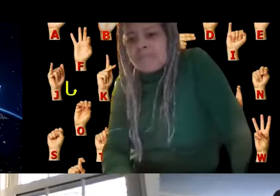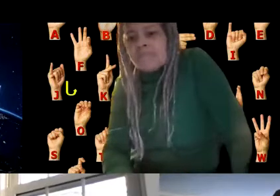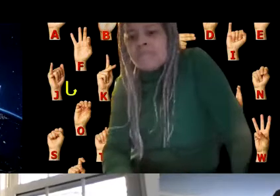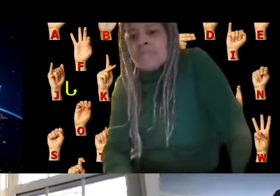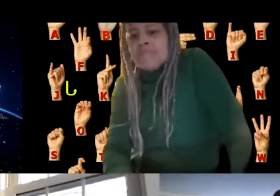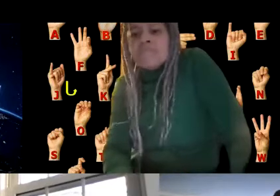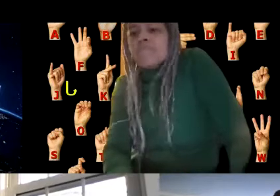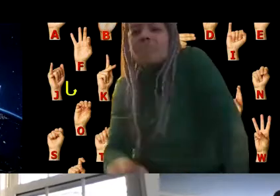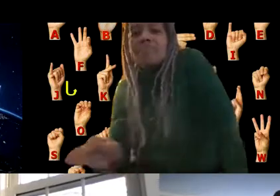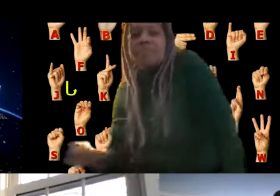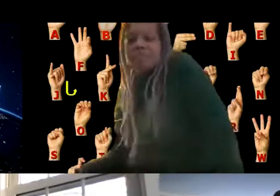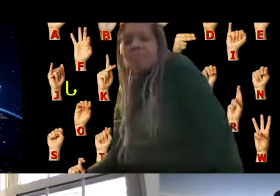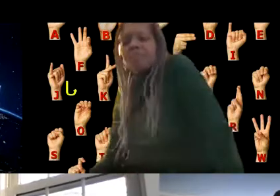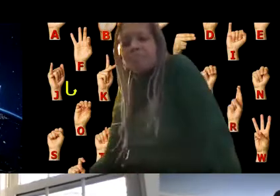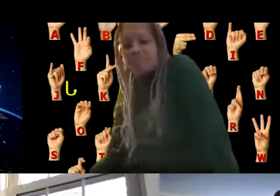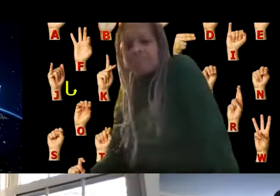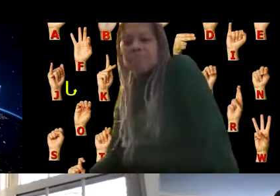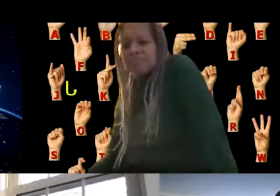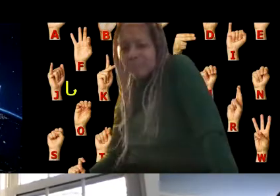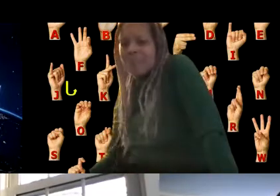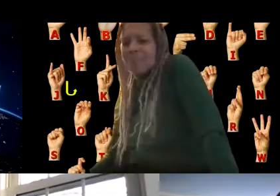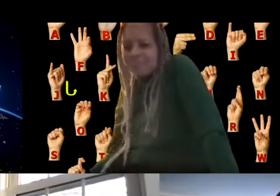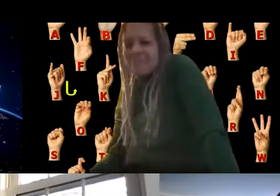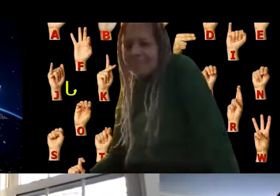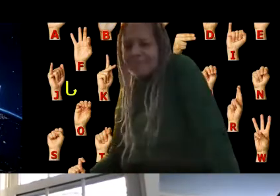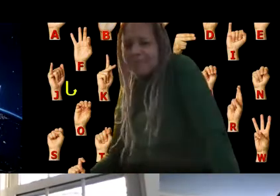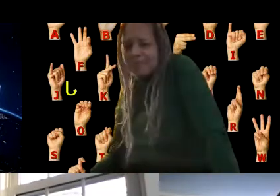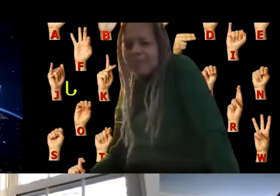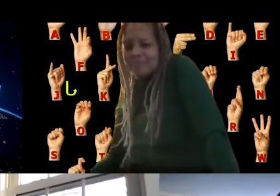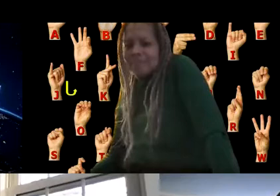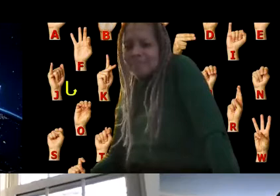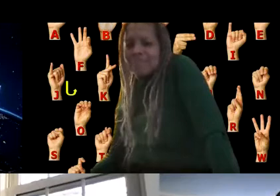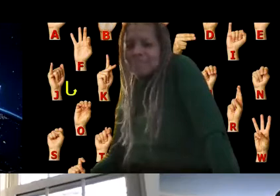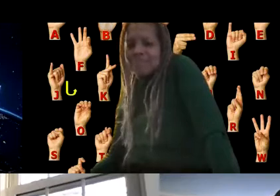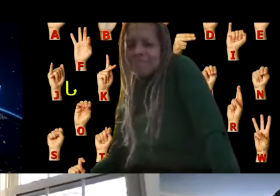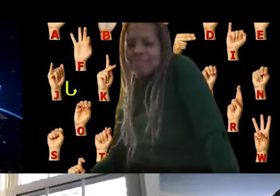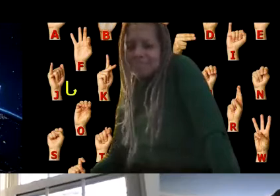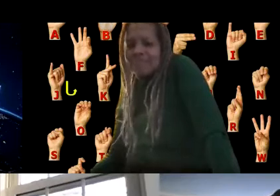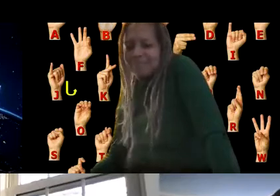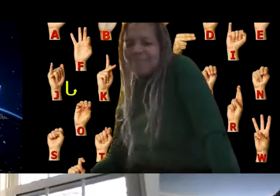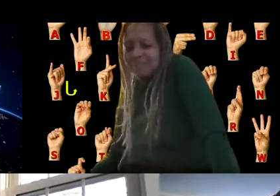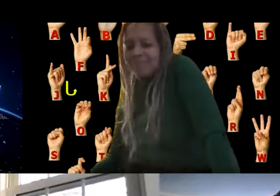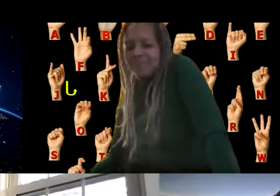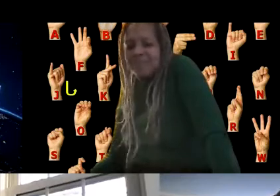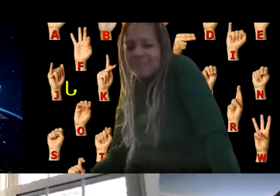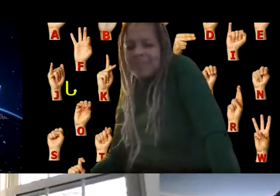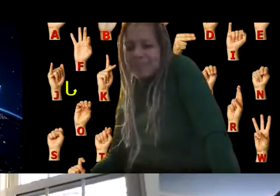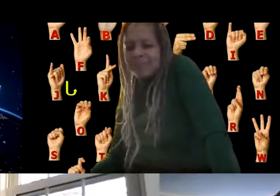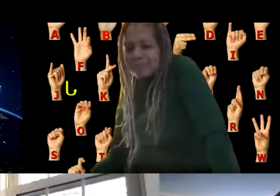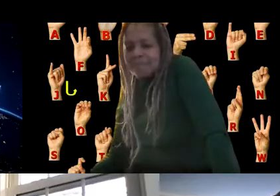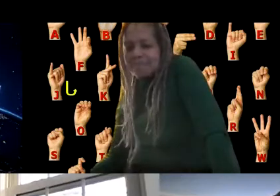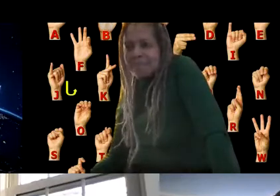They think that, everybody's seeing that on their feed, and are surprised that it's not, everyone out there storming the Capitol